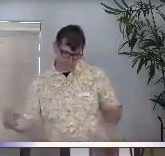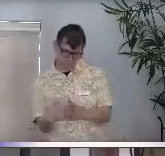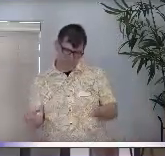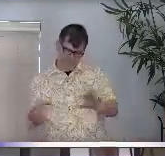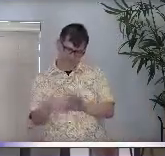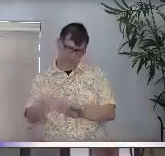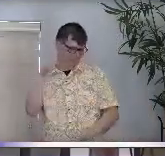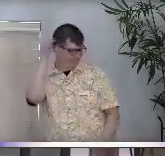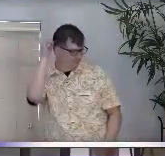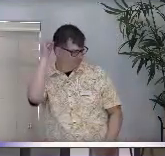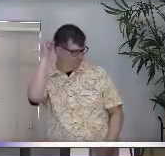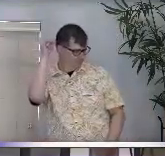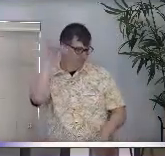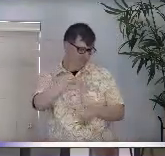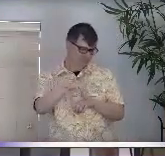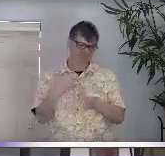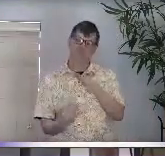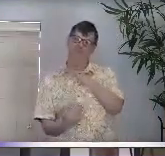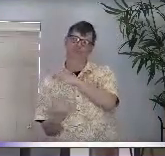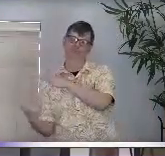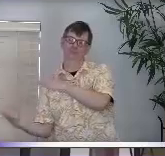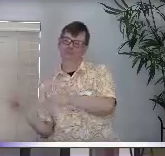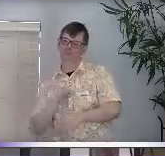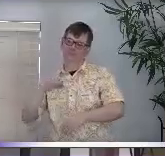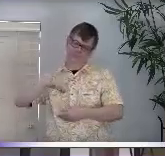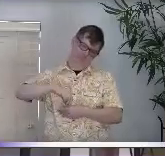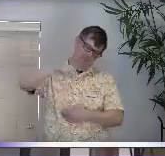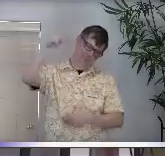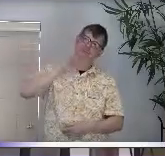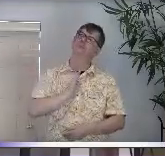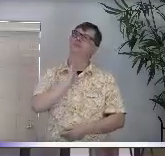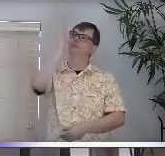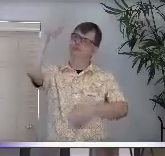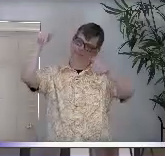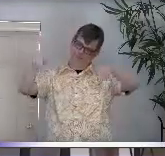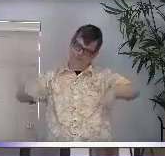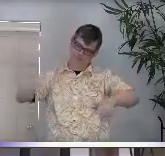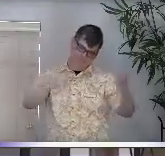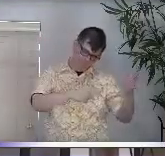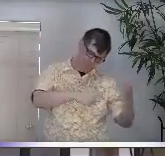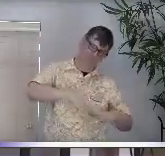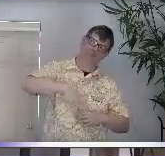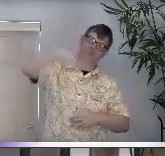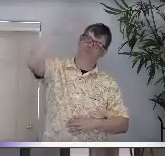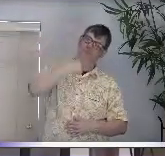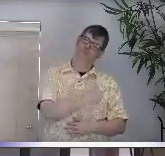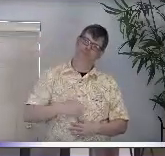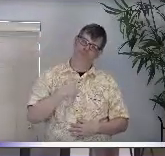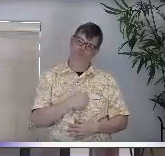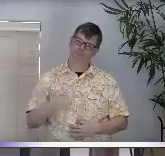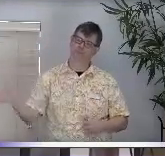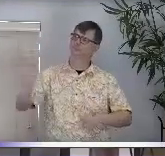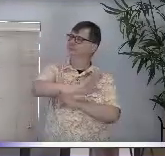of hair on fire, because this is what I find, how God has placed this. My higher self, your intuitive self, we're all